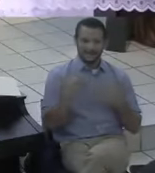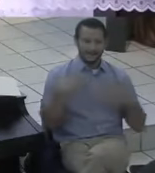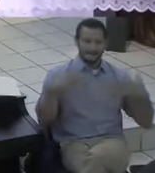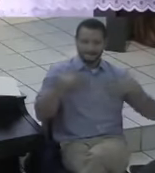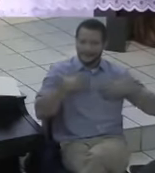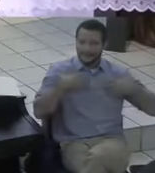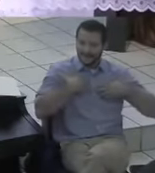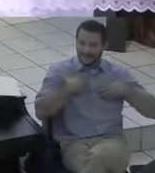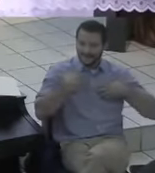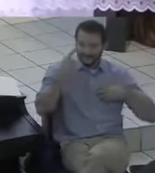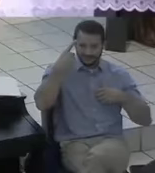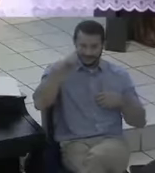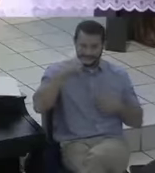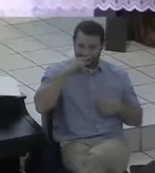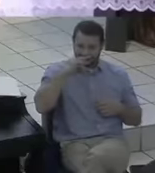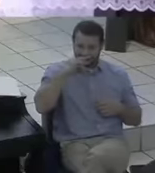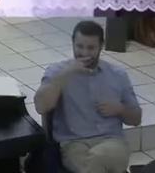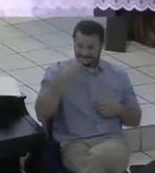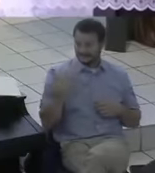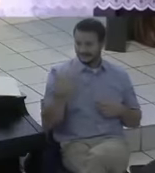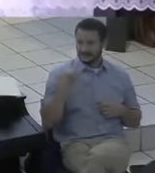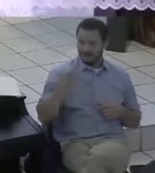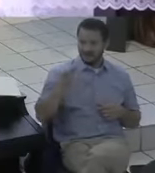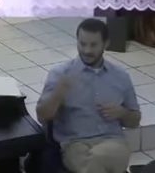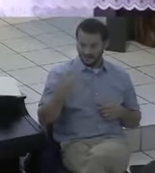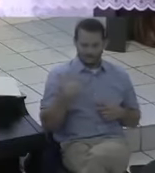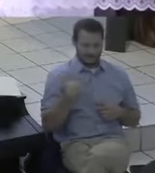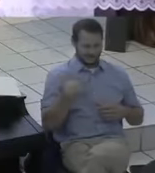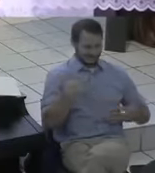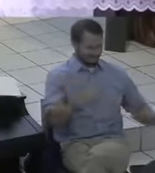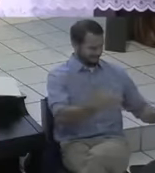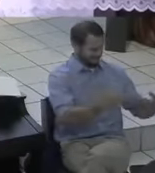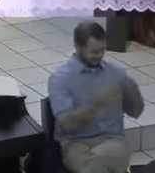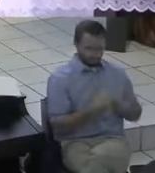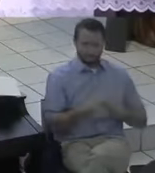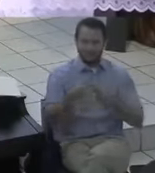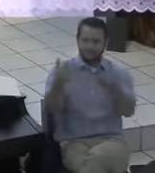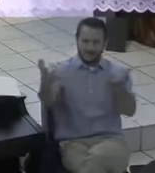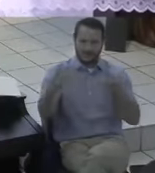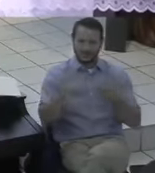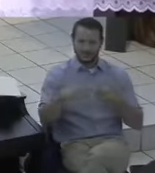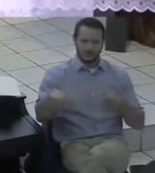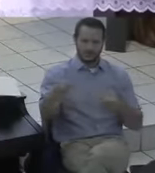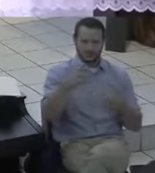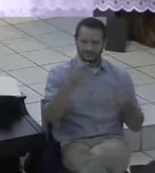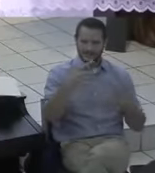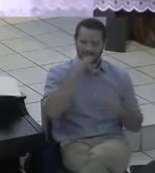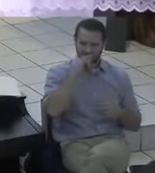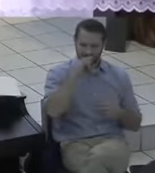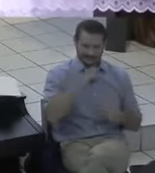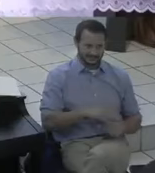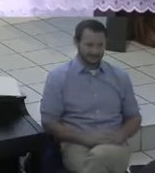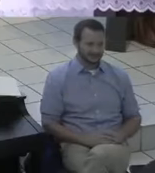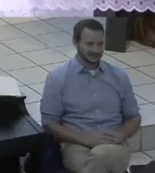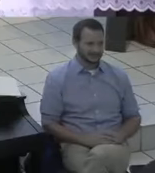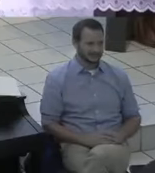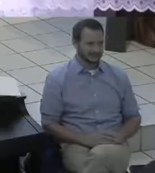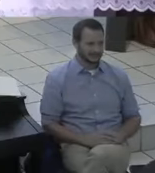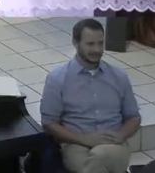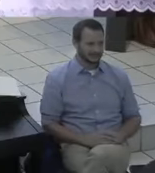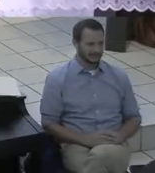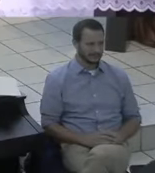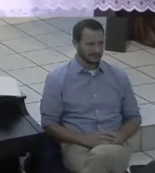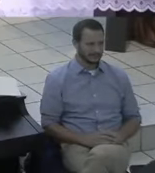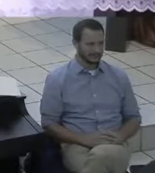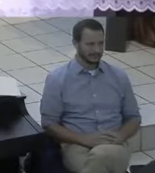which back in August we provided a lot of backpacks for kids that are in schools out there right now. And we